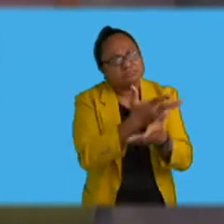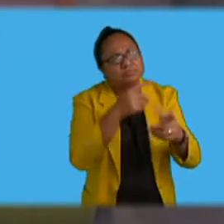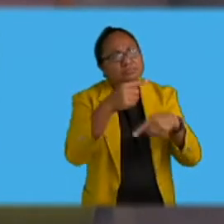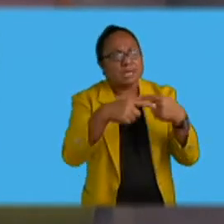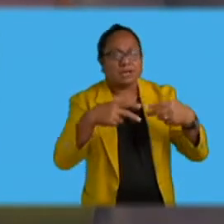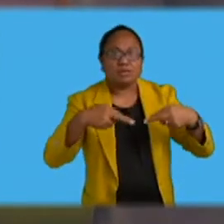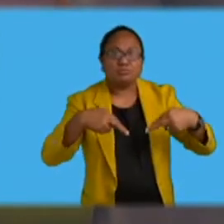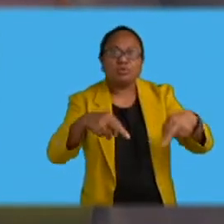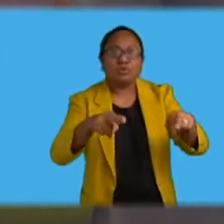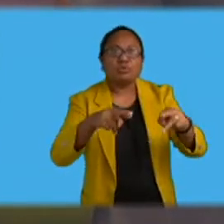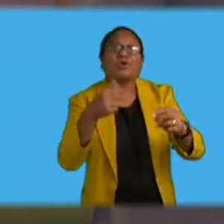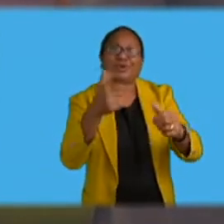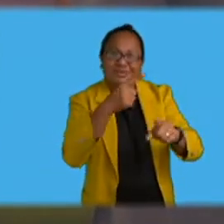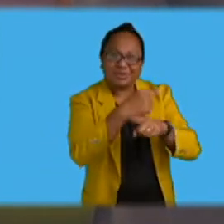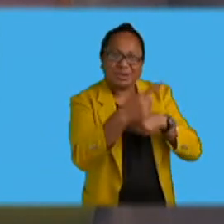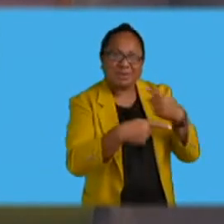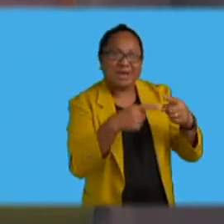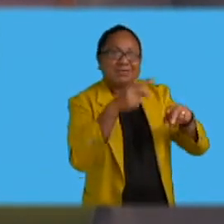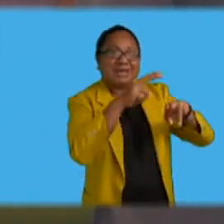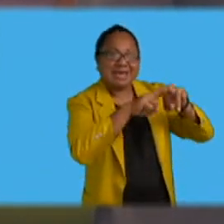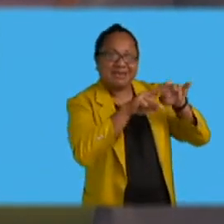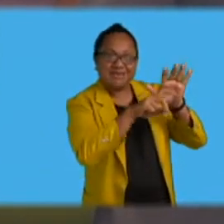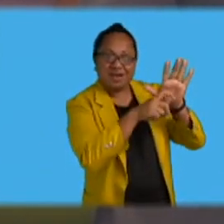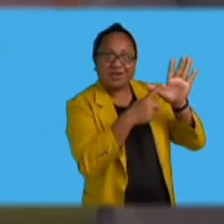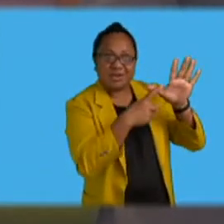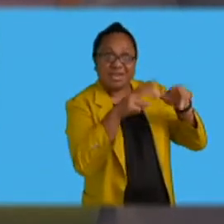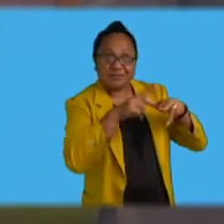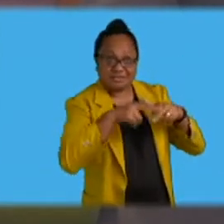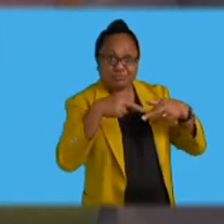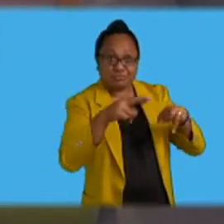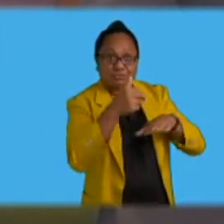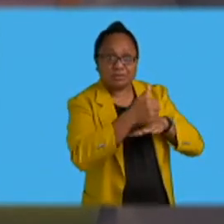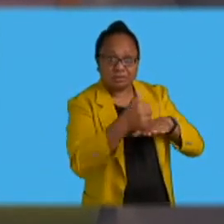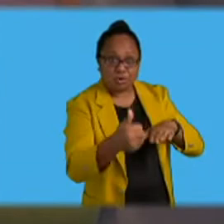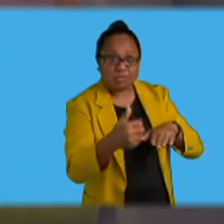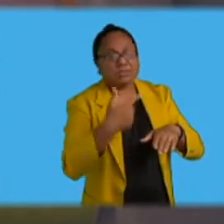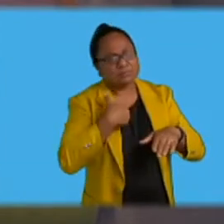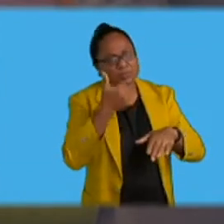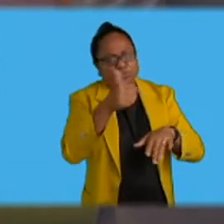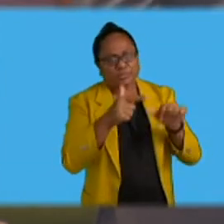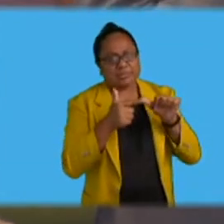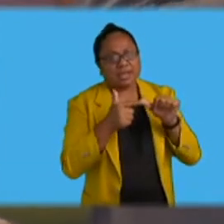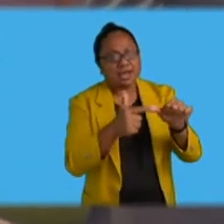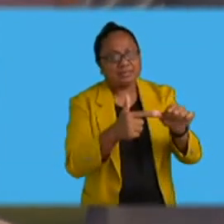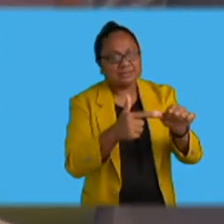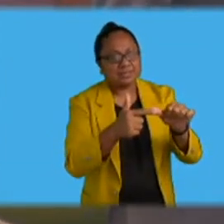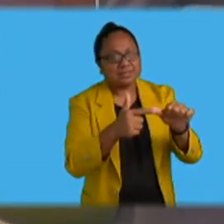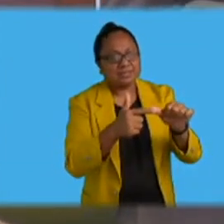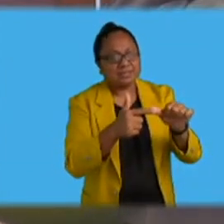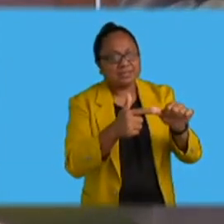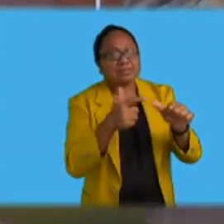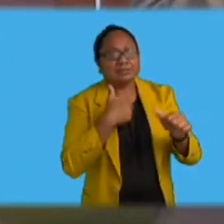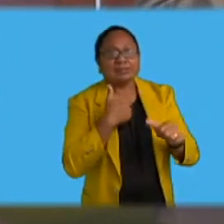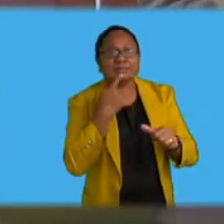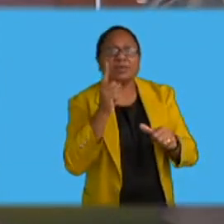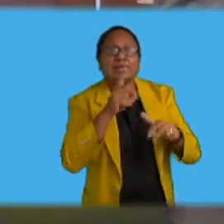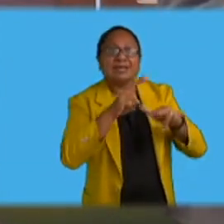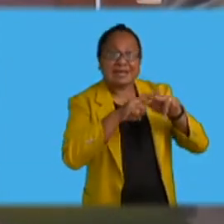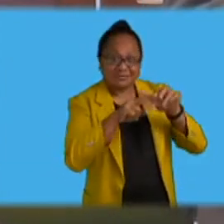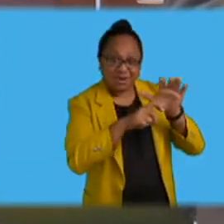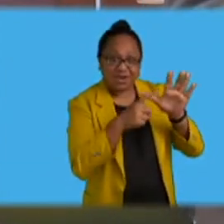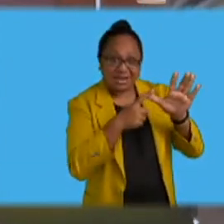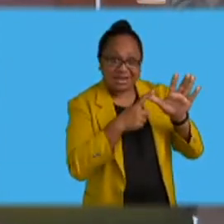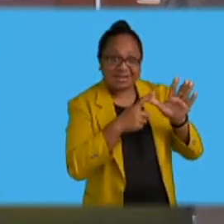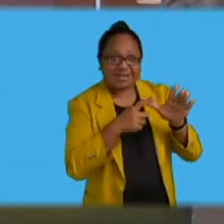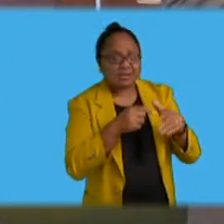we have talked about FRA. And I have responded by saying that FRA is doing regular